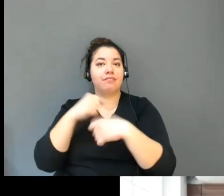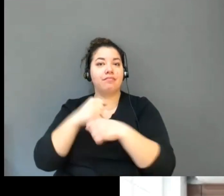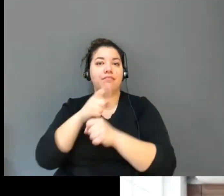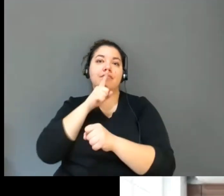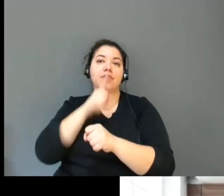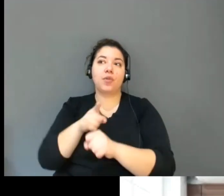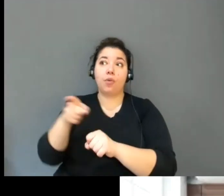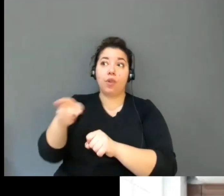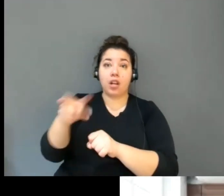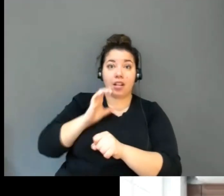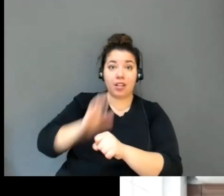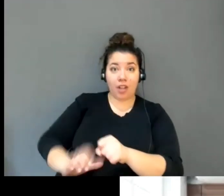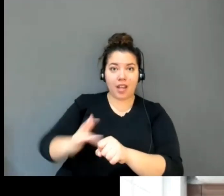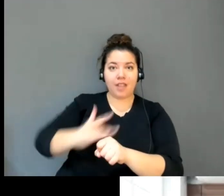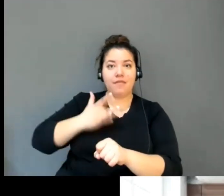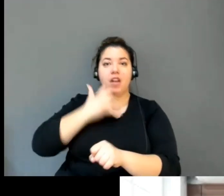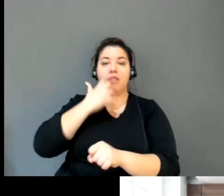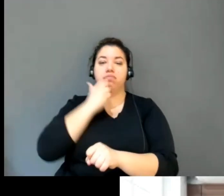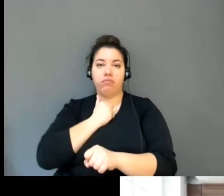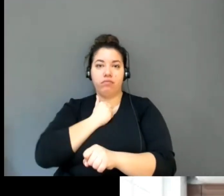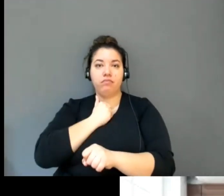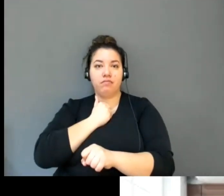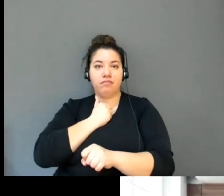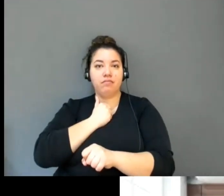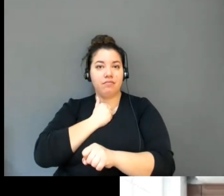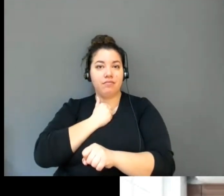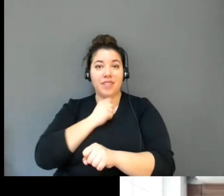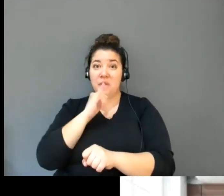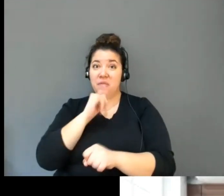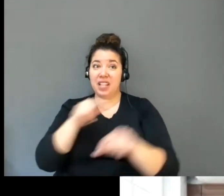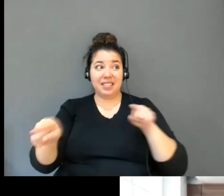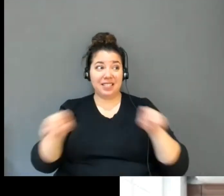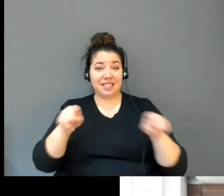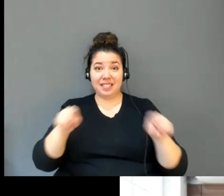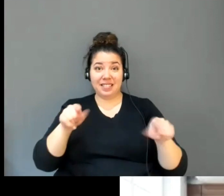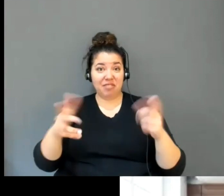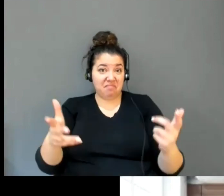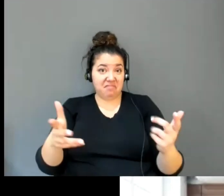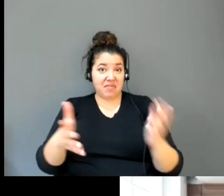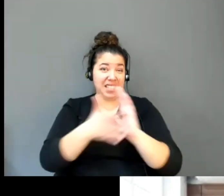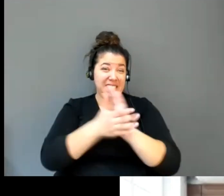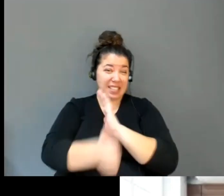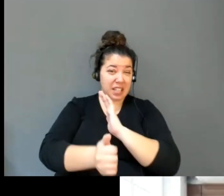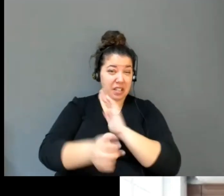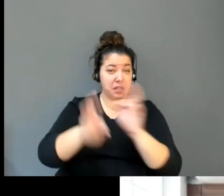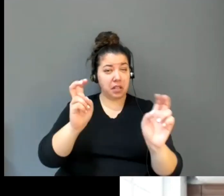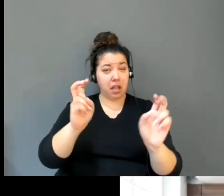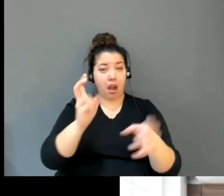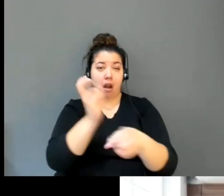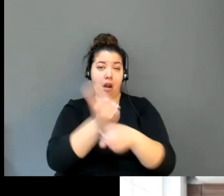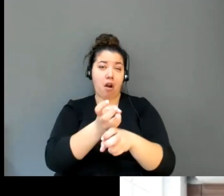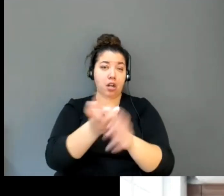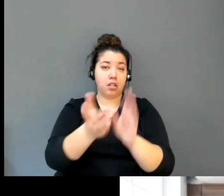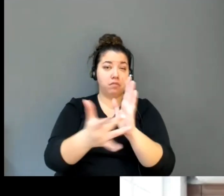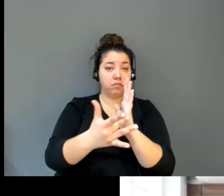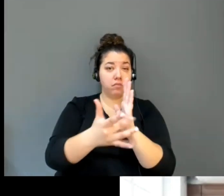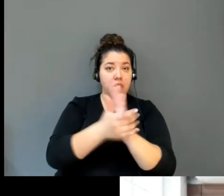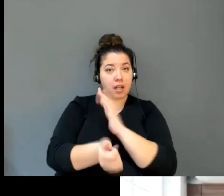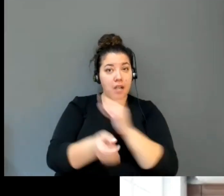care of. I Mm, don't think there really is much more difference in terms of wow. hard skills, technical